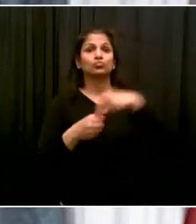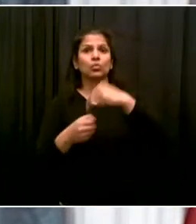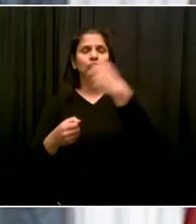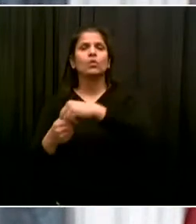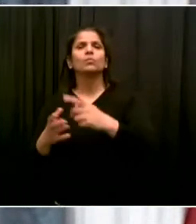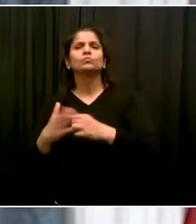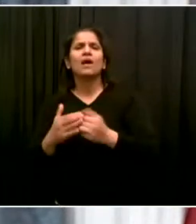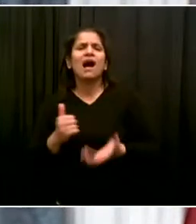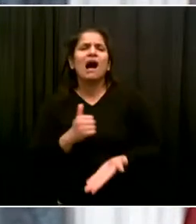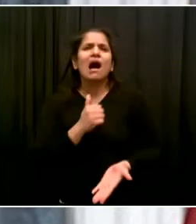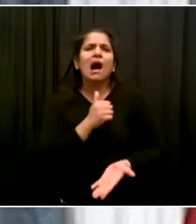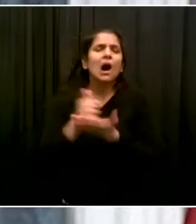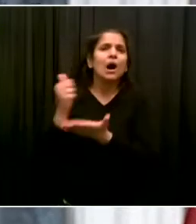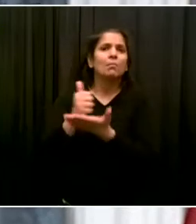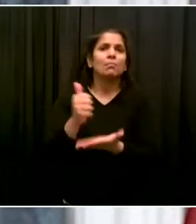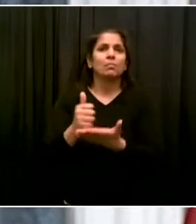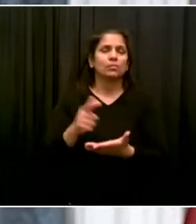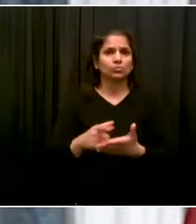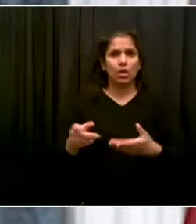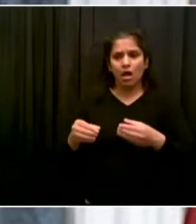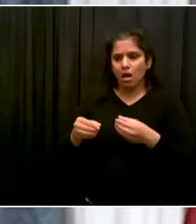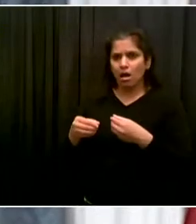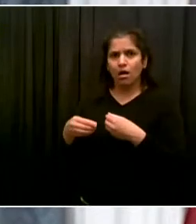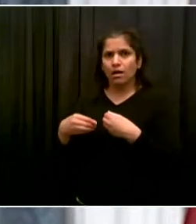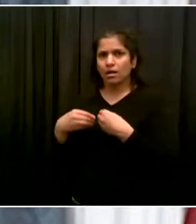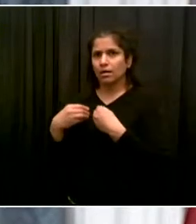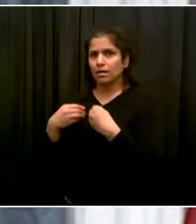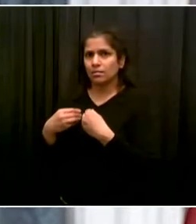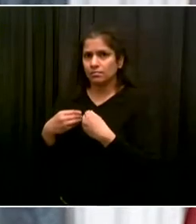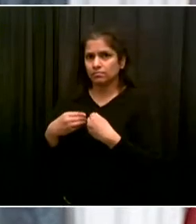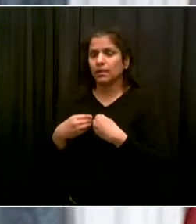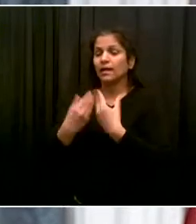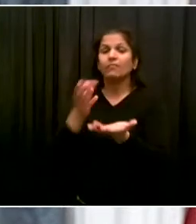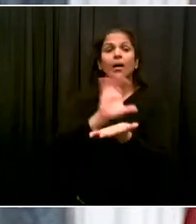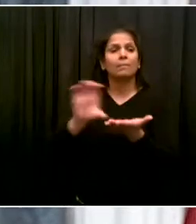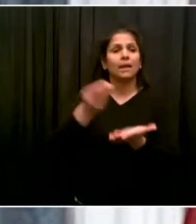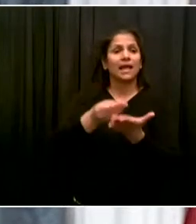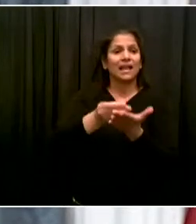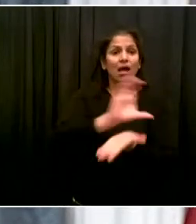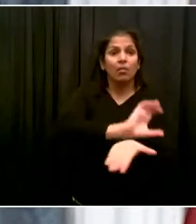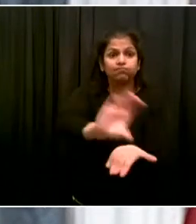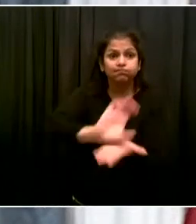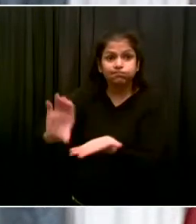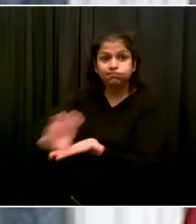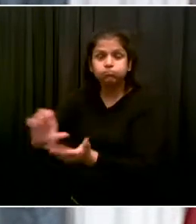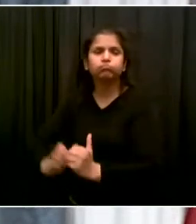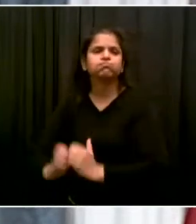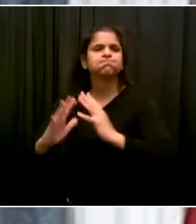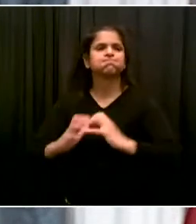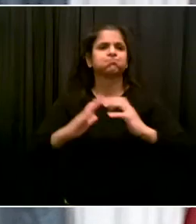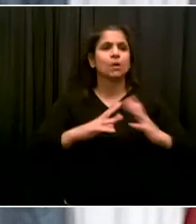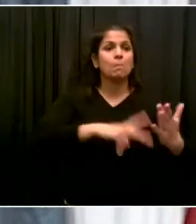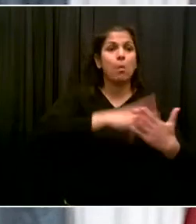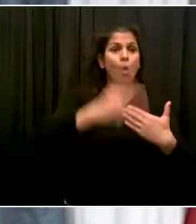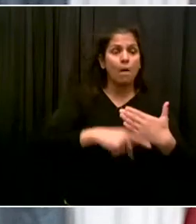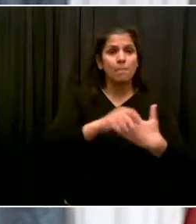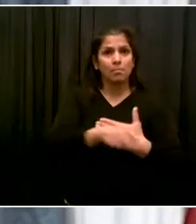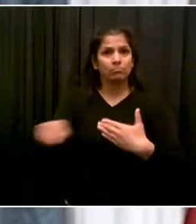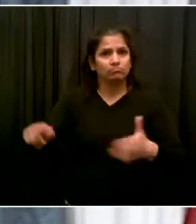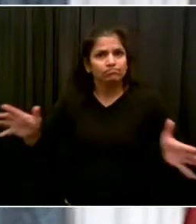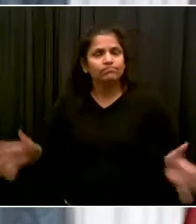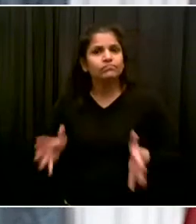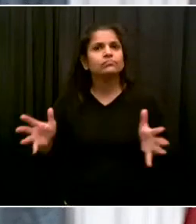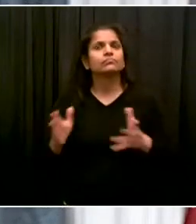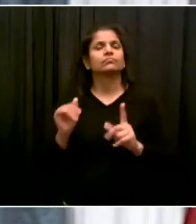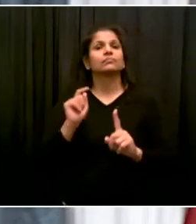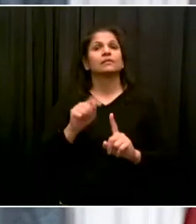Summer Rising an experience like no other. As the mayor said, we're thinking bigger and bolder this summer.